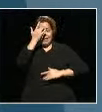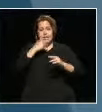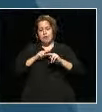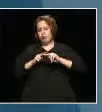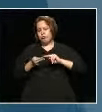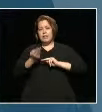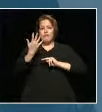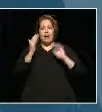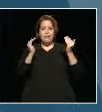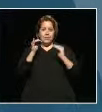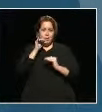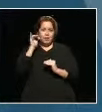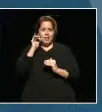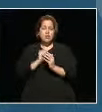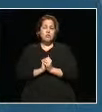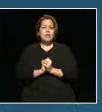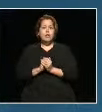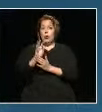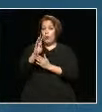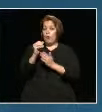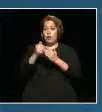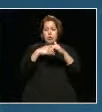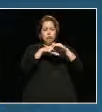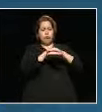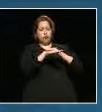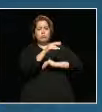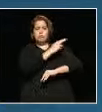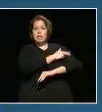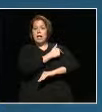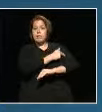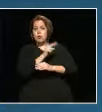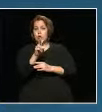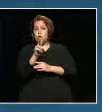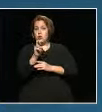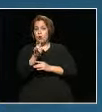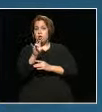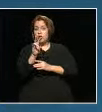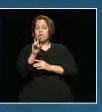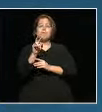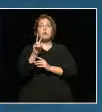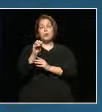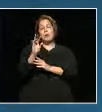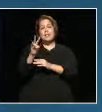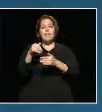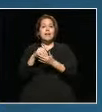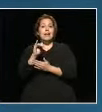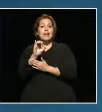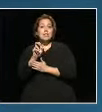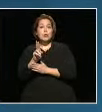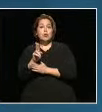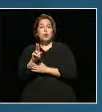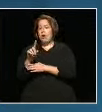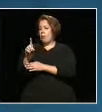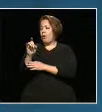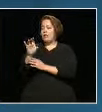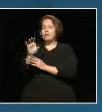down 5 from yesterday. 40 new admissions to the hospitals, 207 total in ICU, and